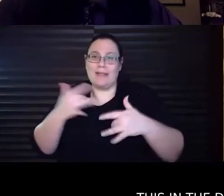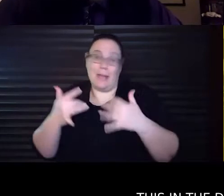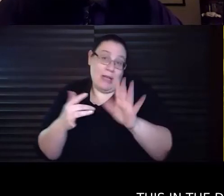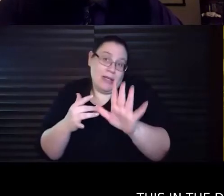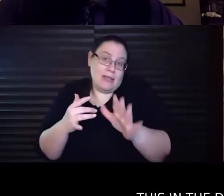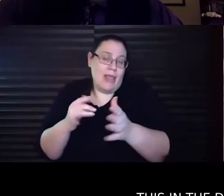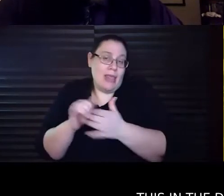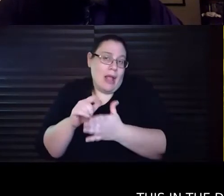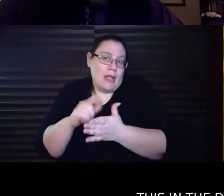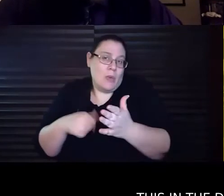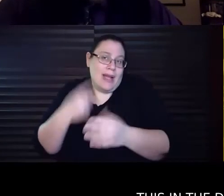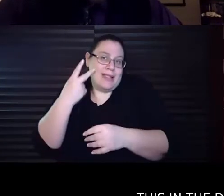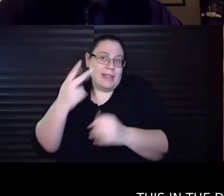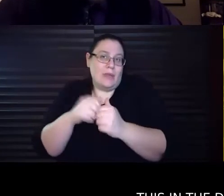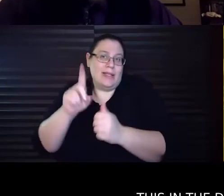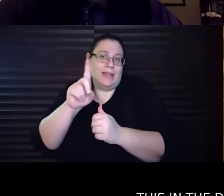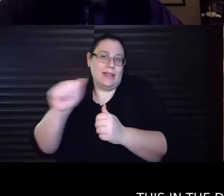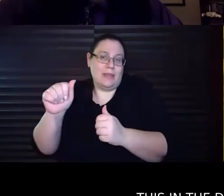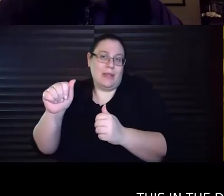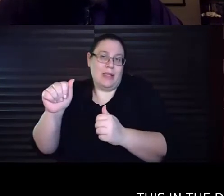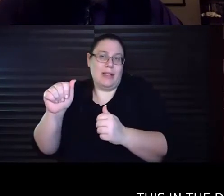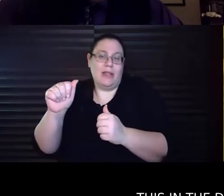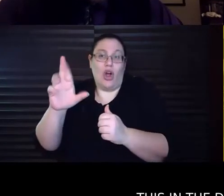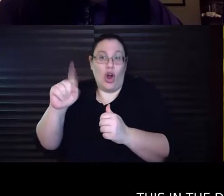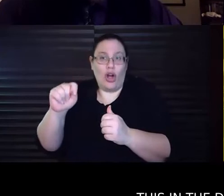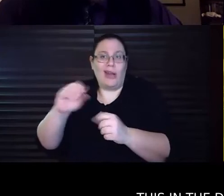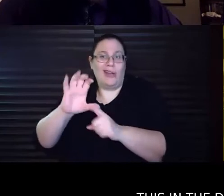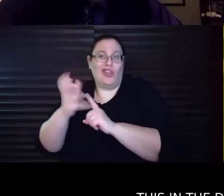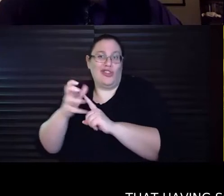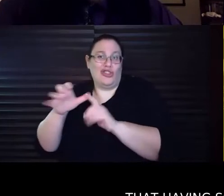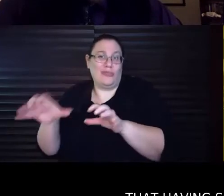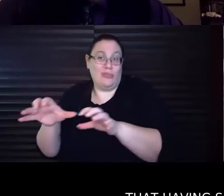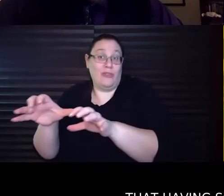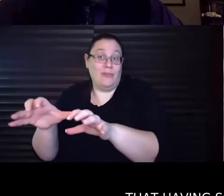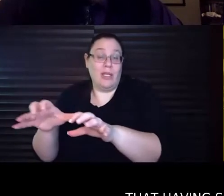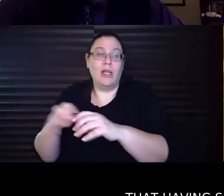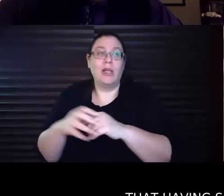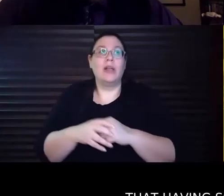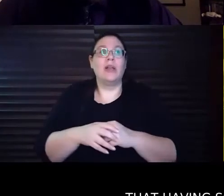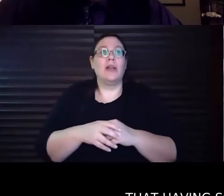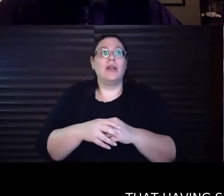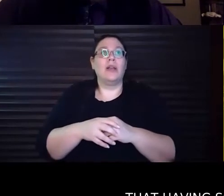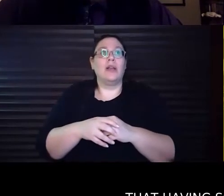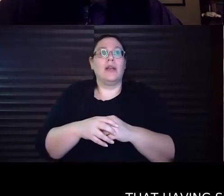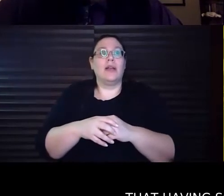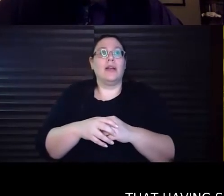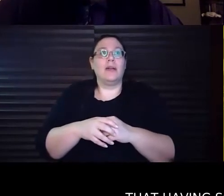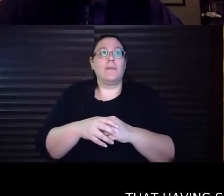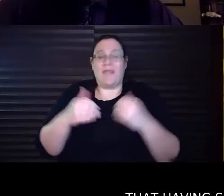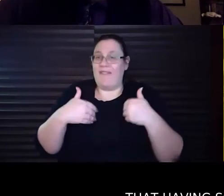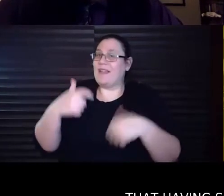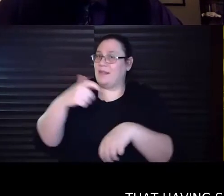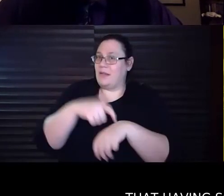in the disability art and culture movement, that that having some time with each